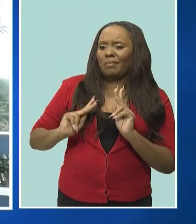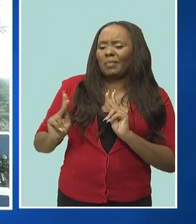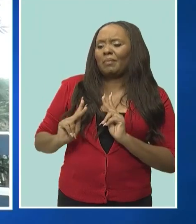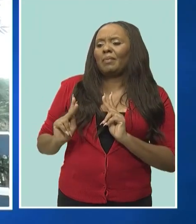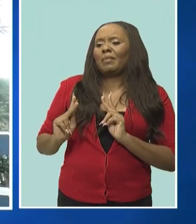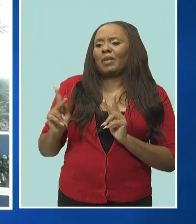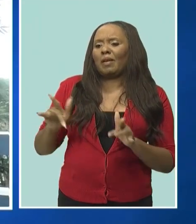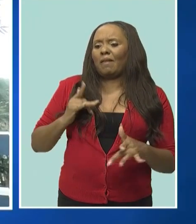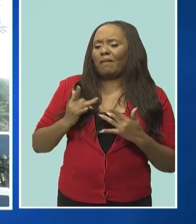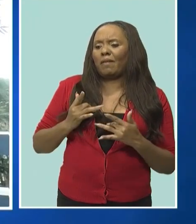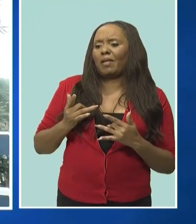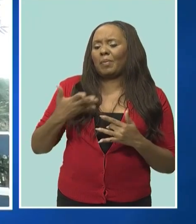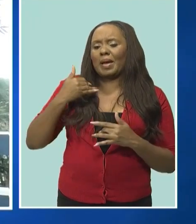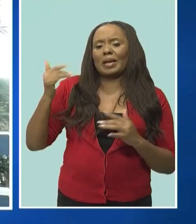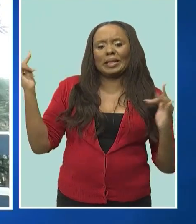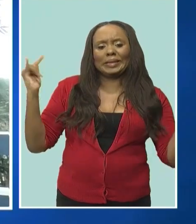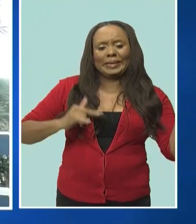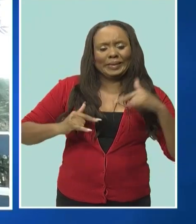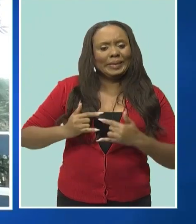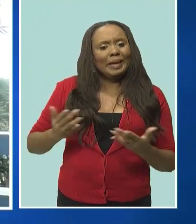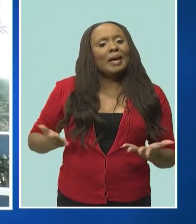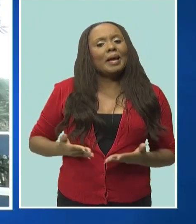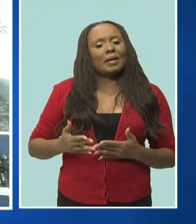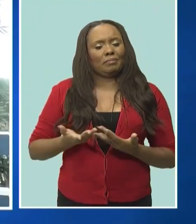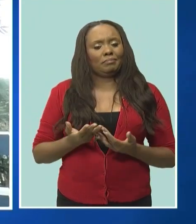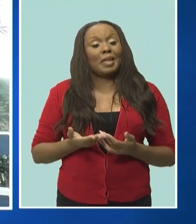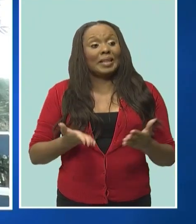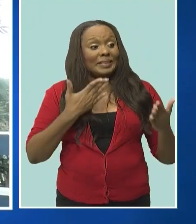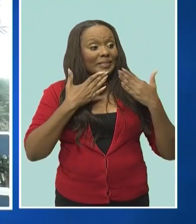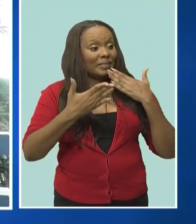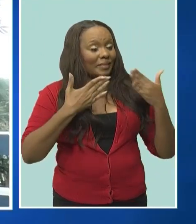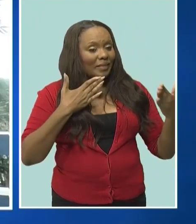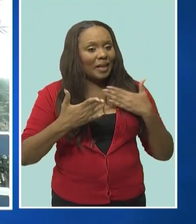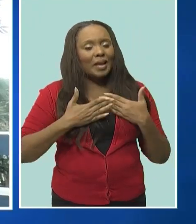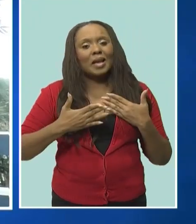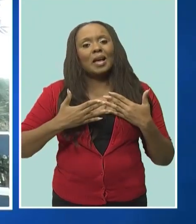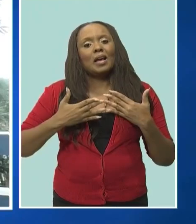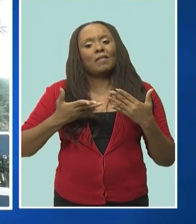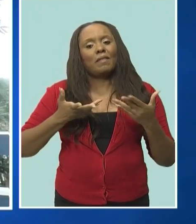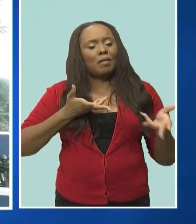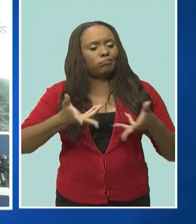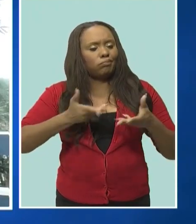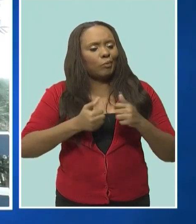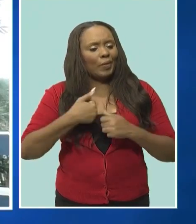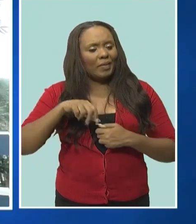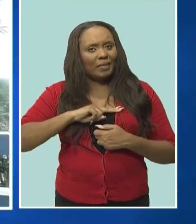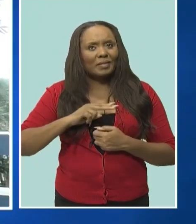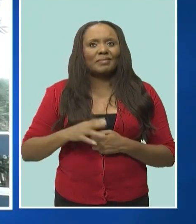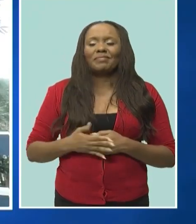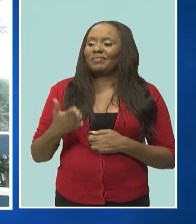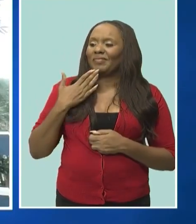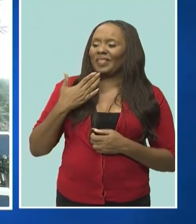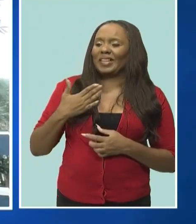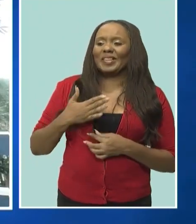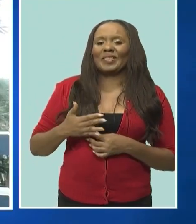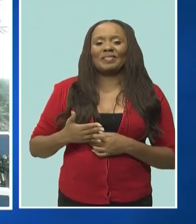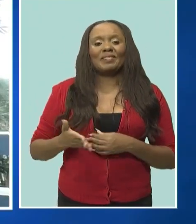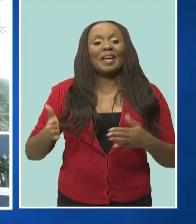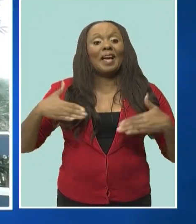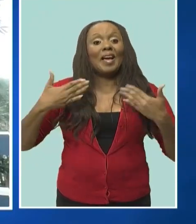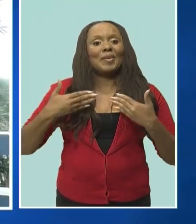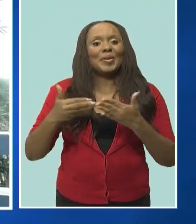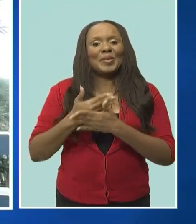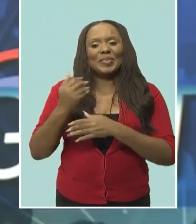than maybe other competing destinations. Okay, thank you so much for speaking to us, Mr. Trainhart. Thank you, and Happy New